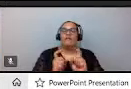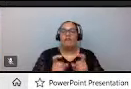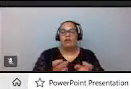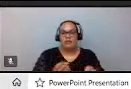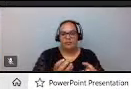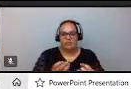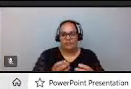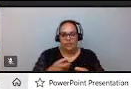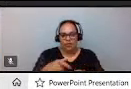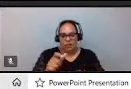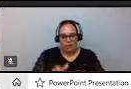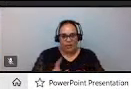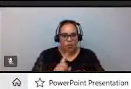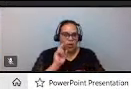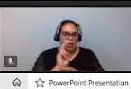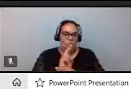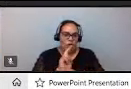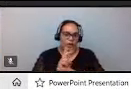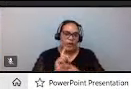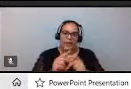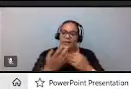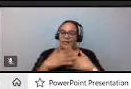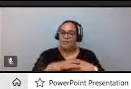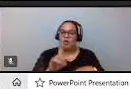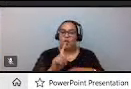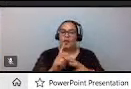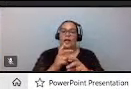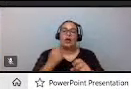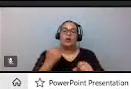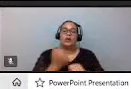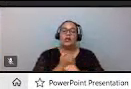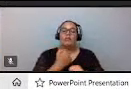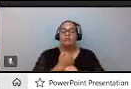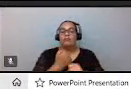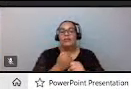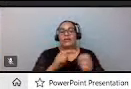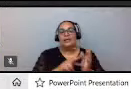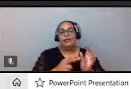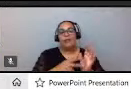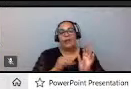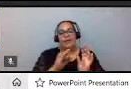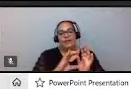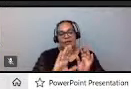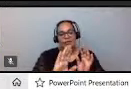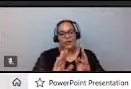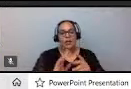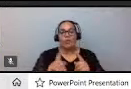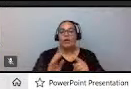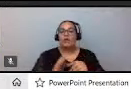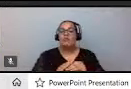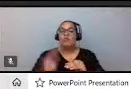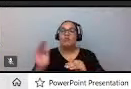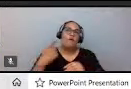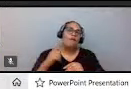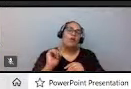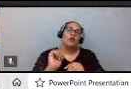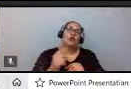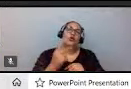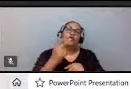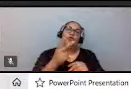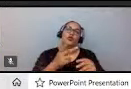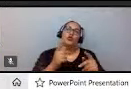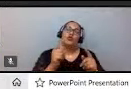chairperson is monitoring and the implementation of our terminal operators in investment plans uh more so over for the two